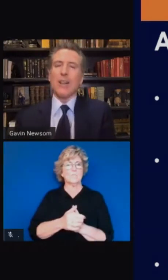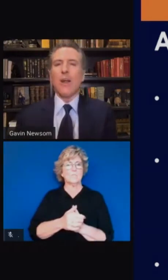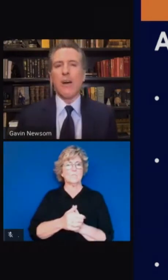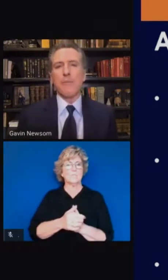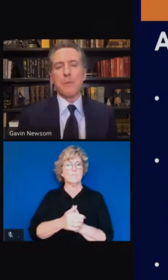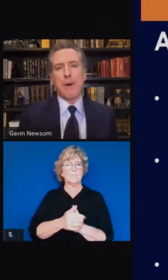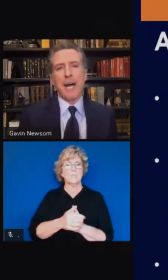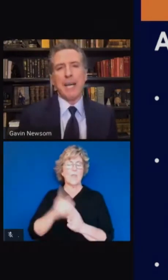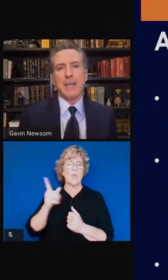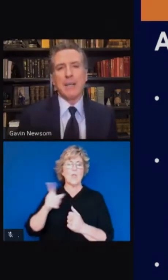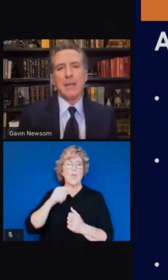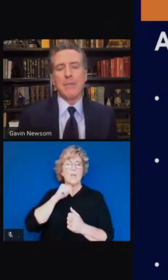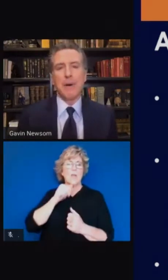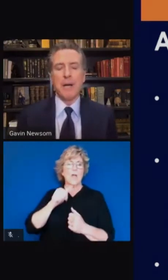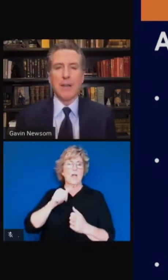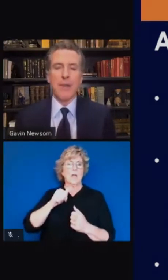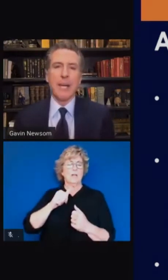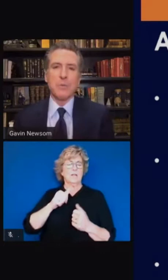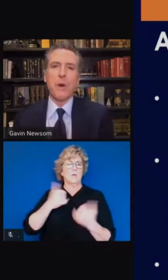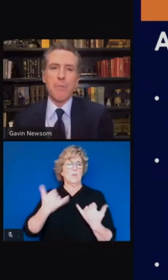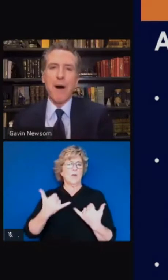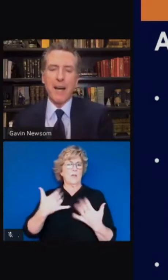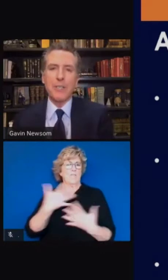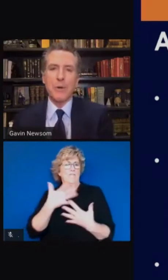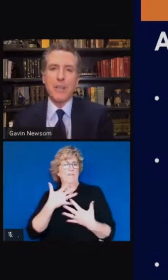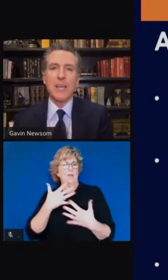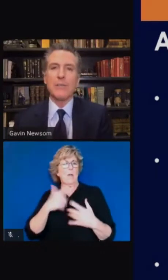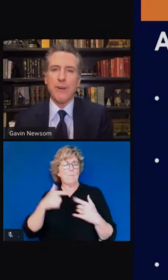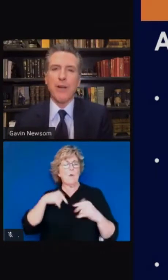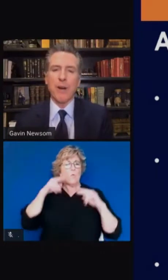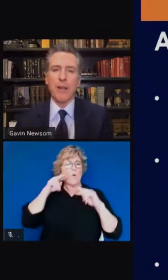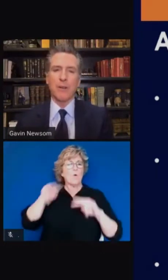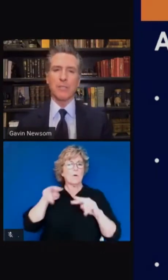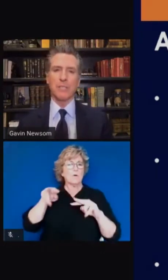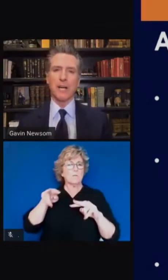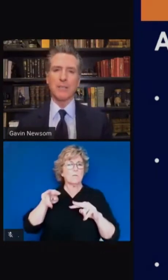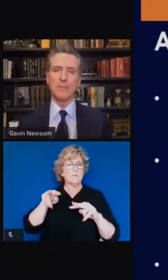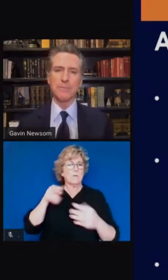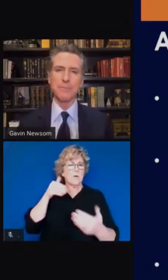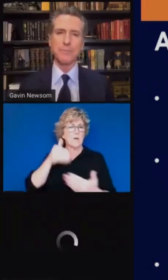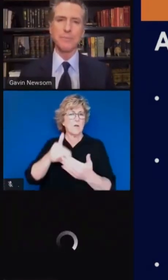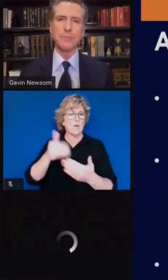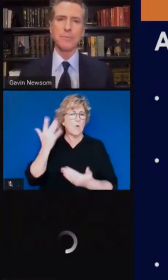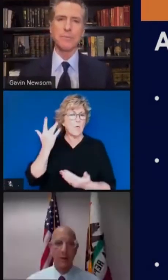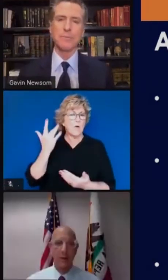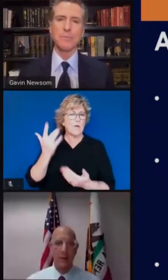yet alarmed by it, but nonetheless, we are monitoring things very, very closely. Doctor?